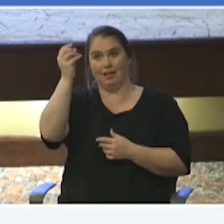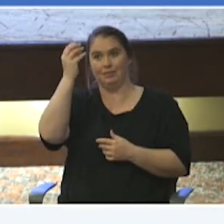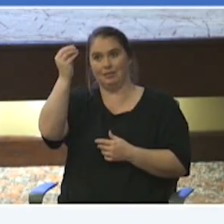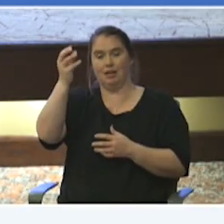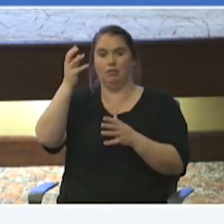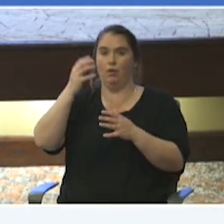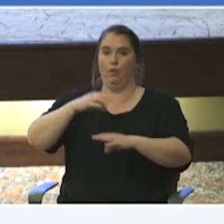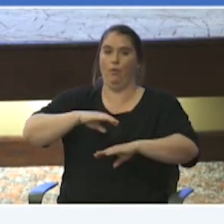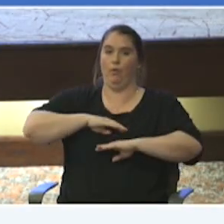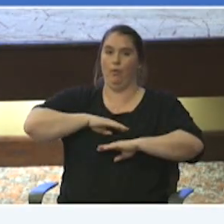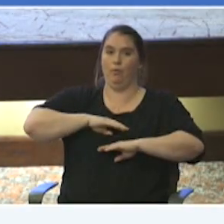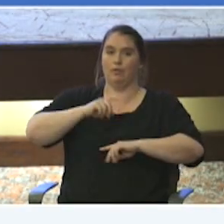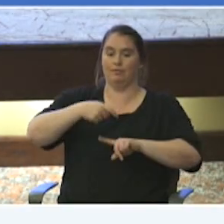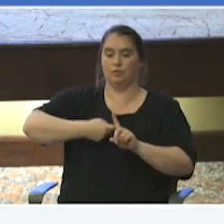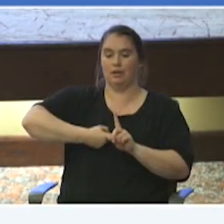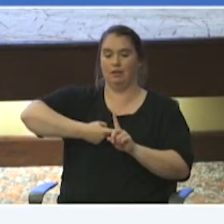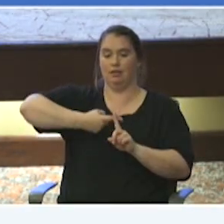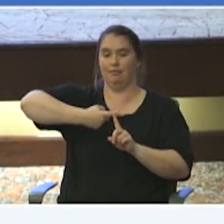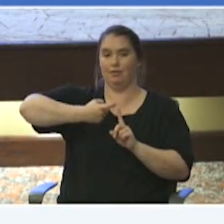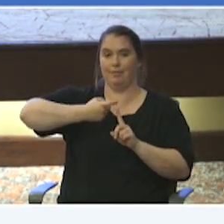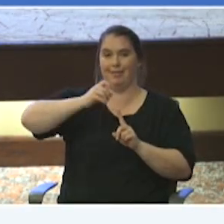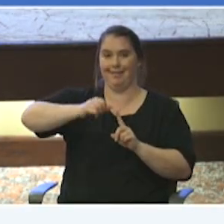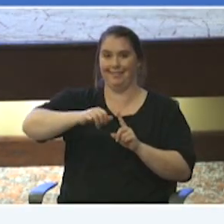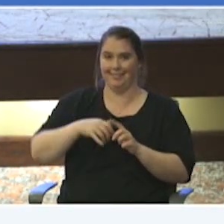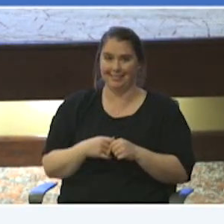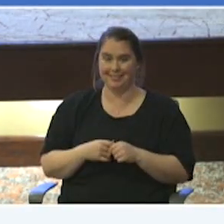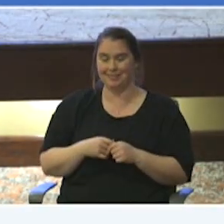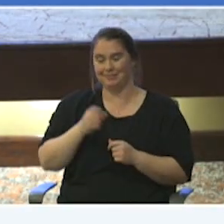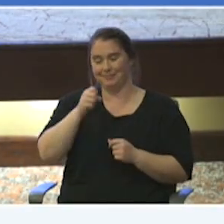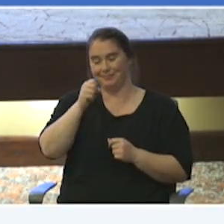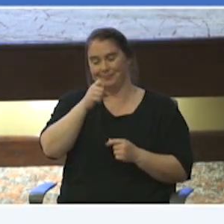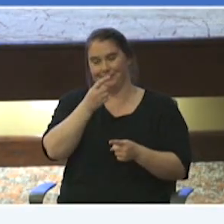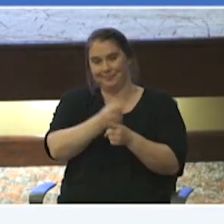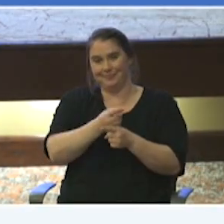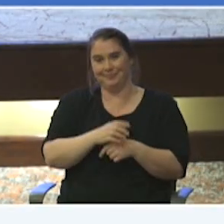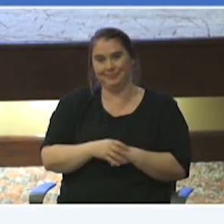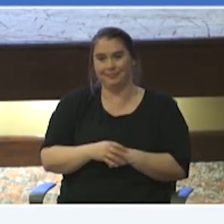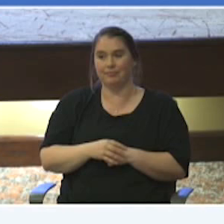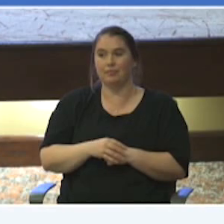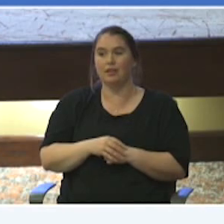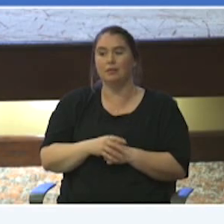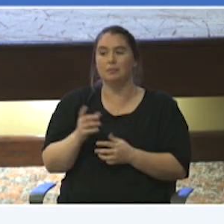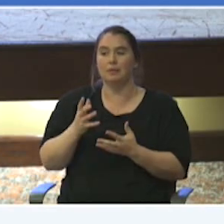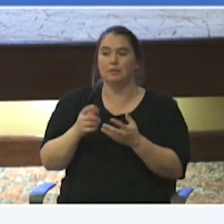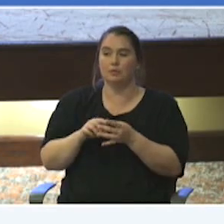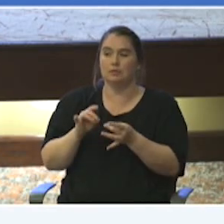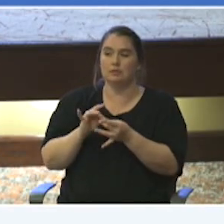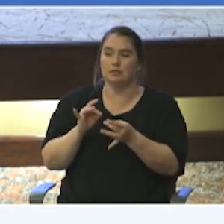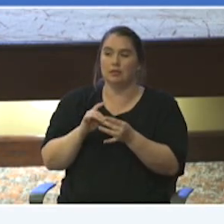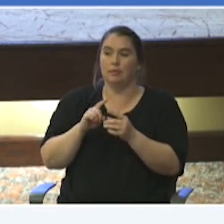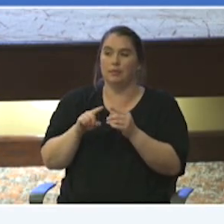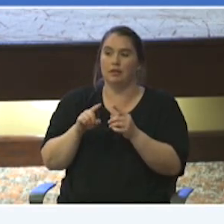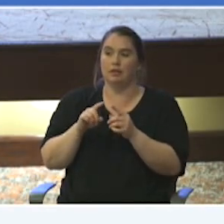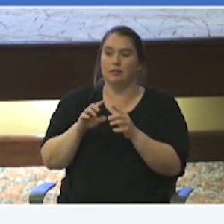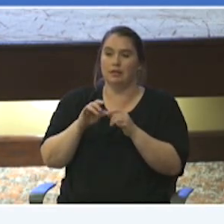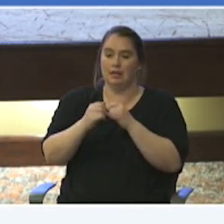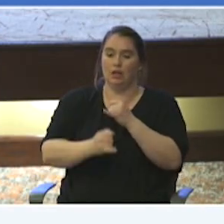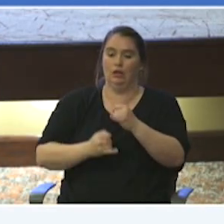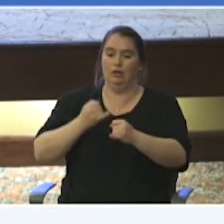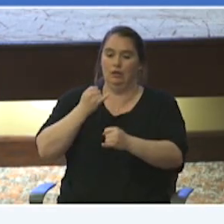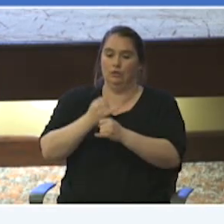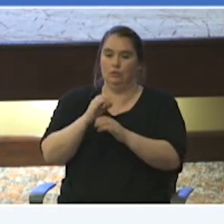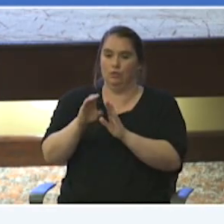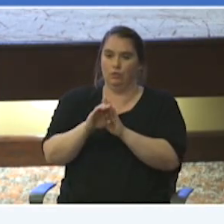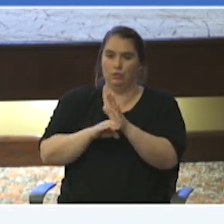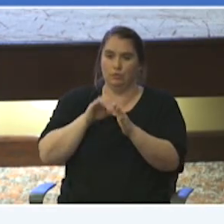don't have to get it down to 50. Open their windows. Yeah, okay, all right. Thank Clint, you. you may have said this. How often are the international codes